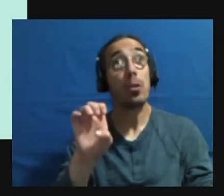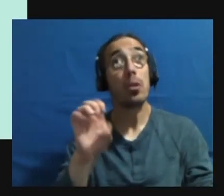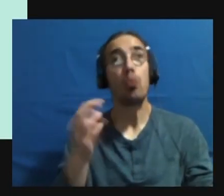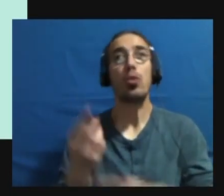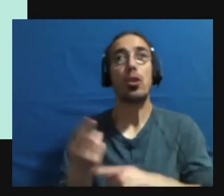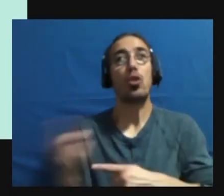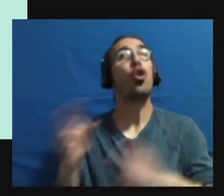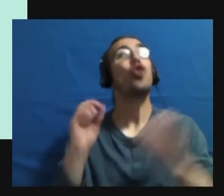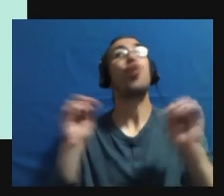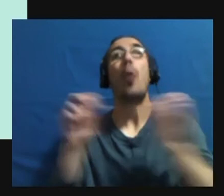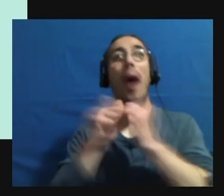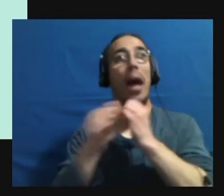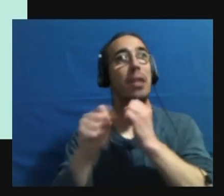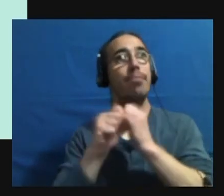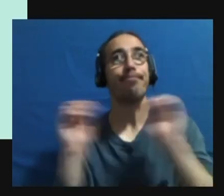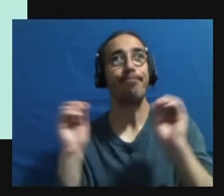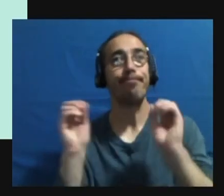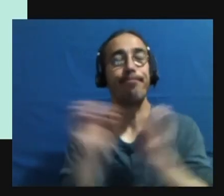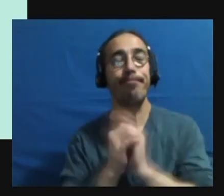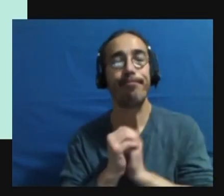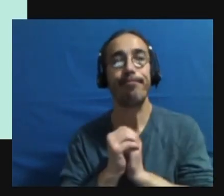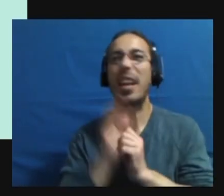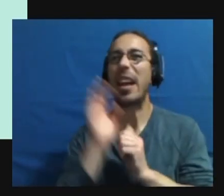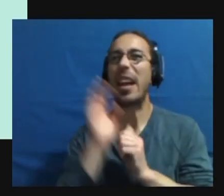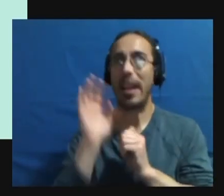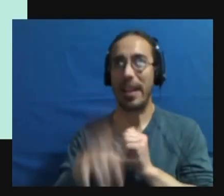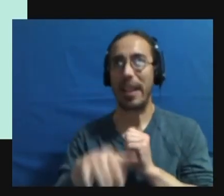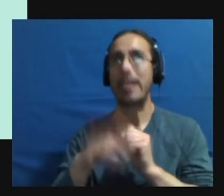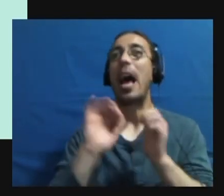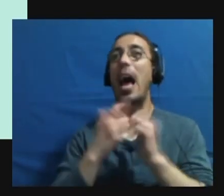ads, because that's how autistic people do things.